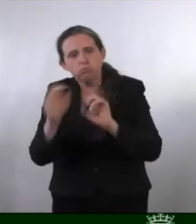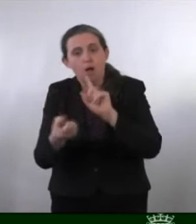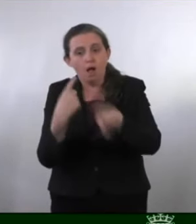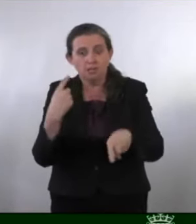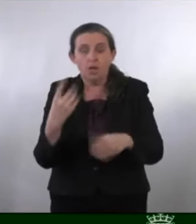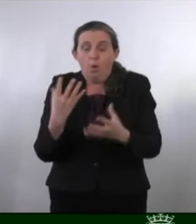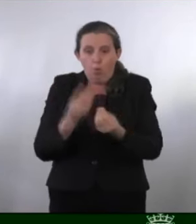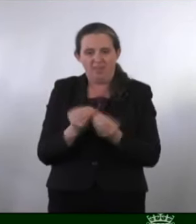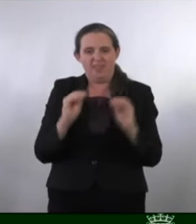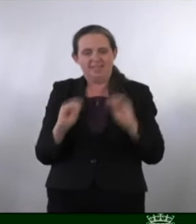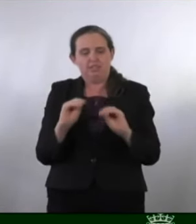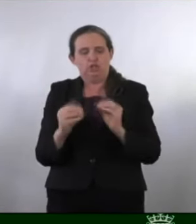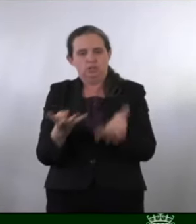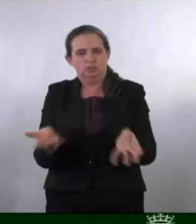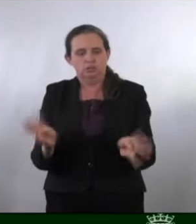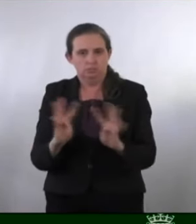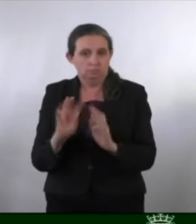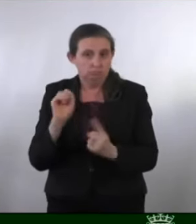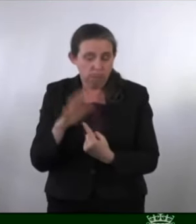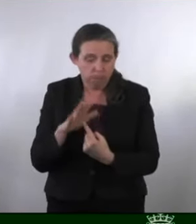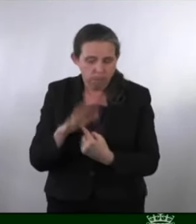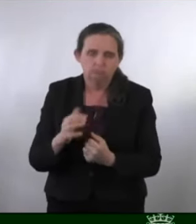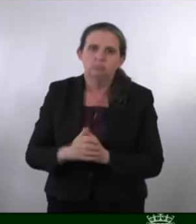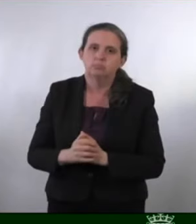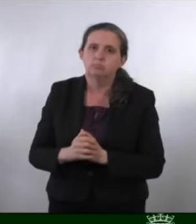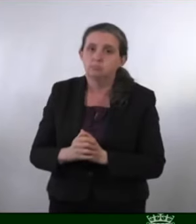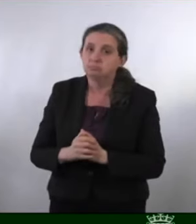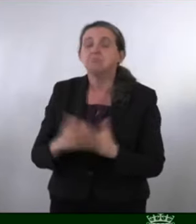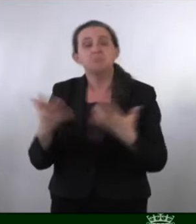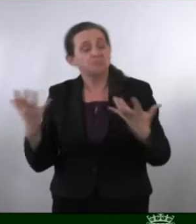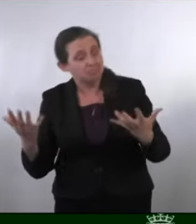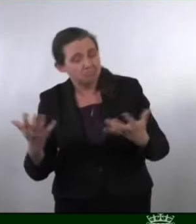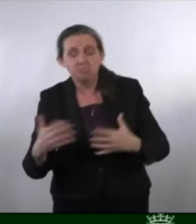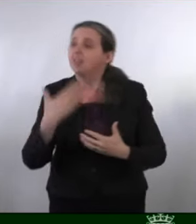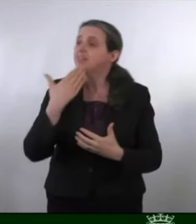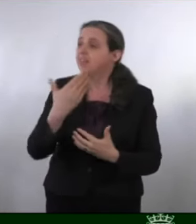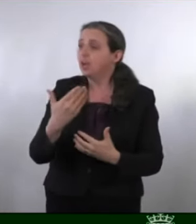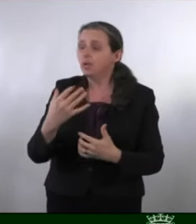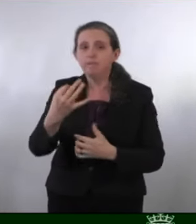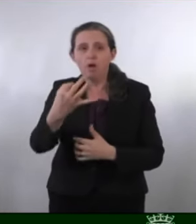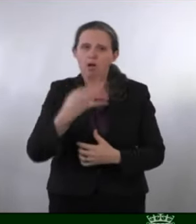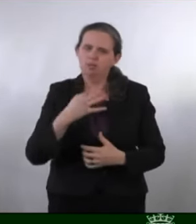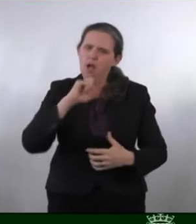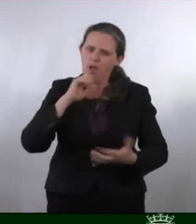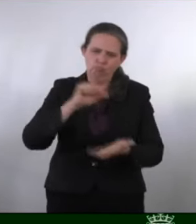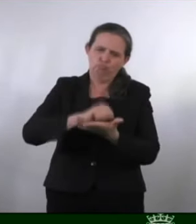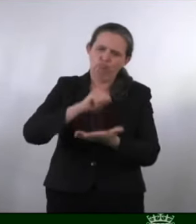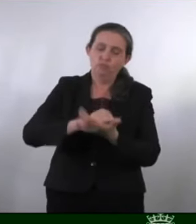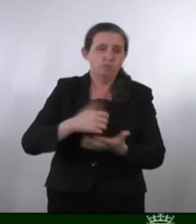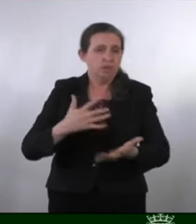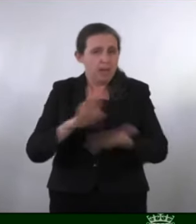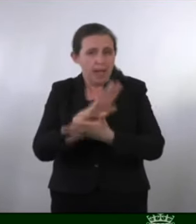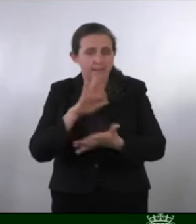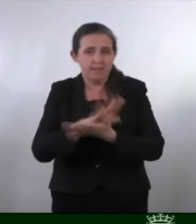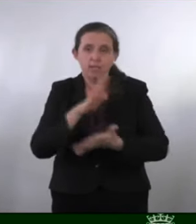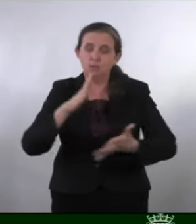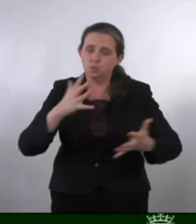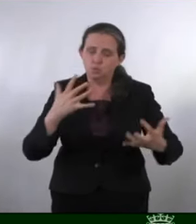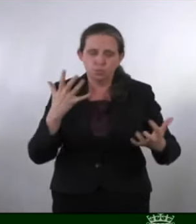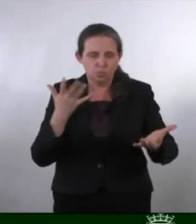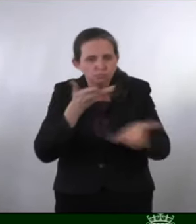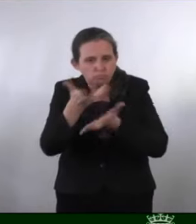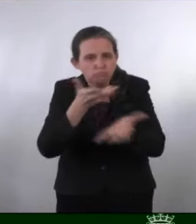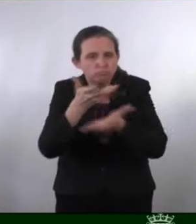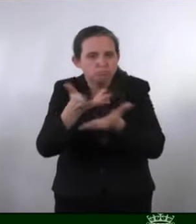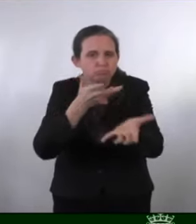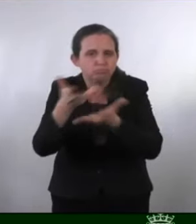absolutely assure my right honourable friend that the schools minister would love to do that with his teachers and is enthusiastically penning